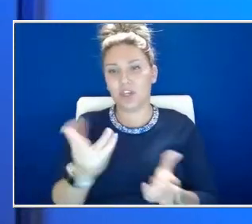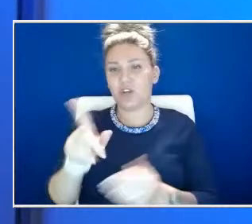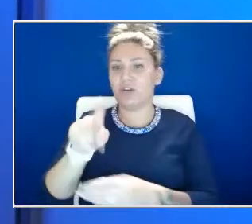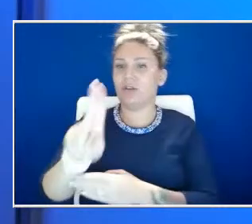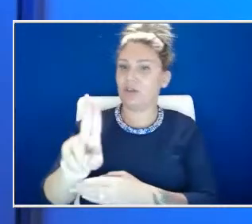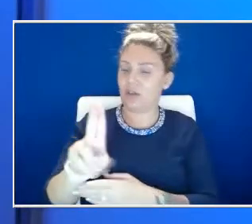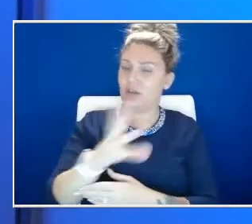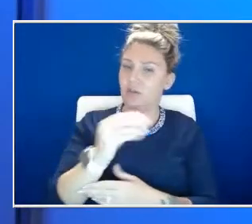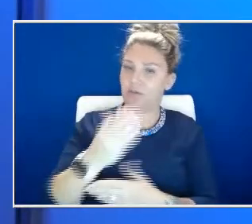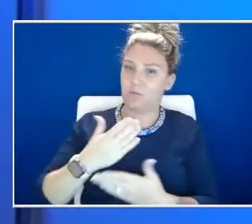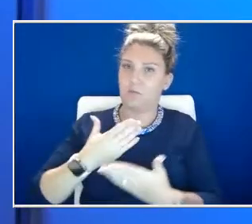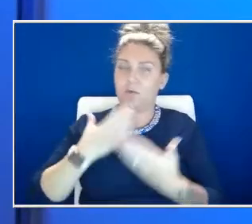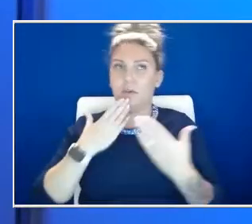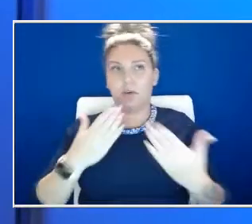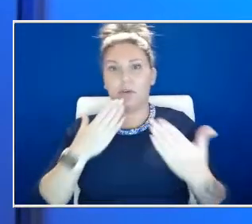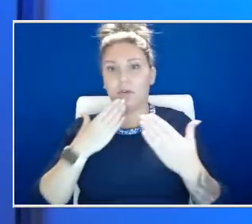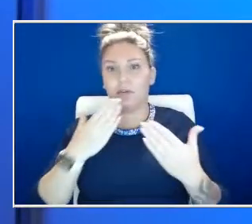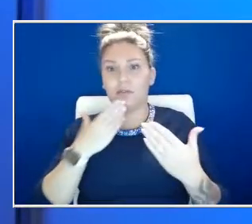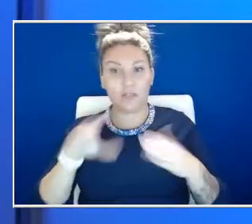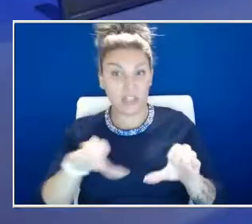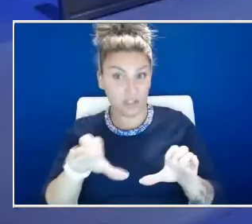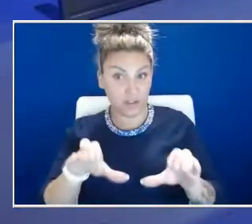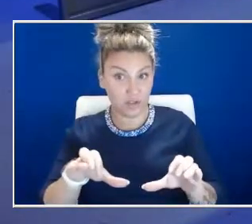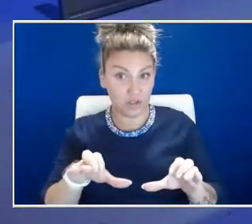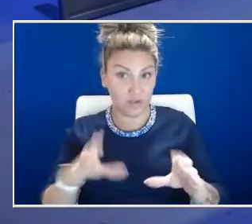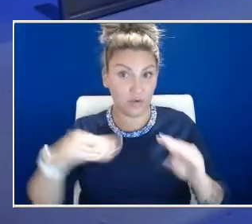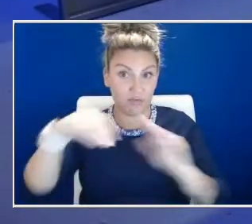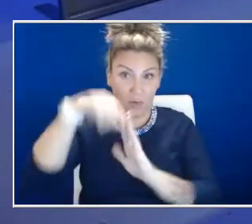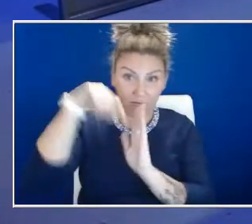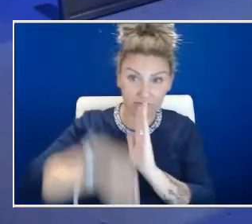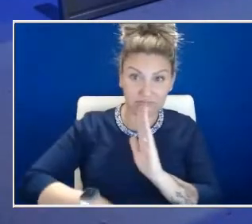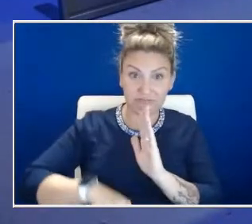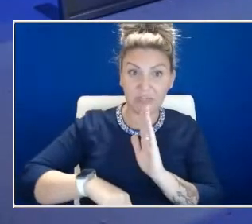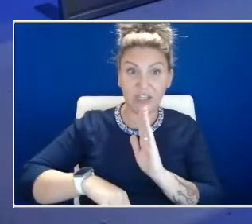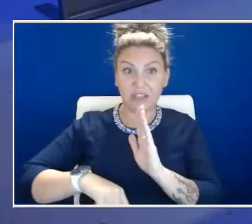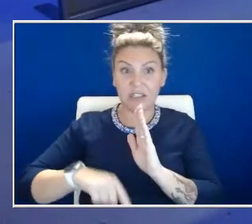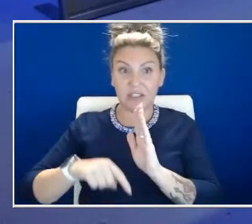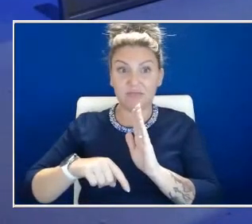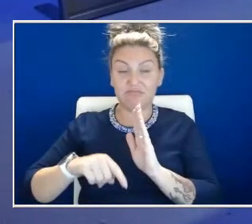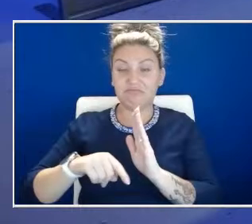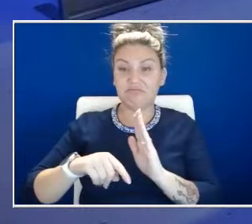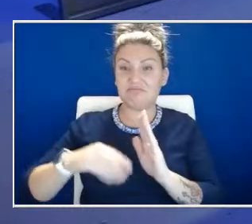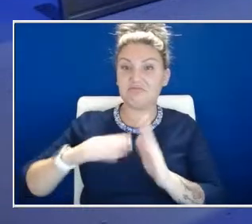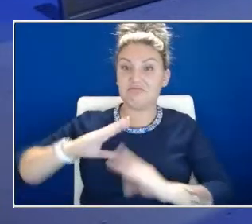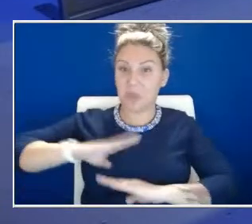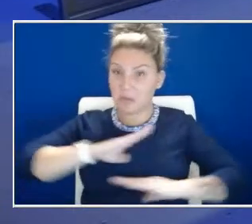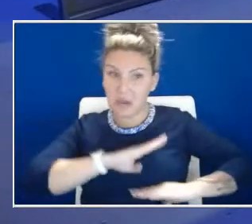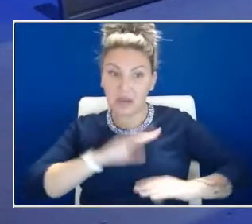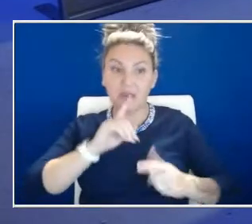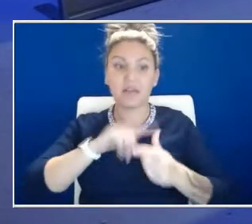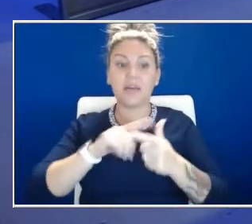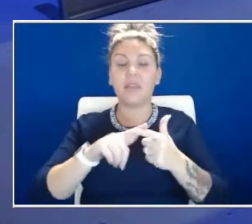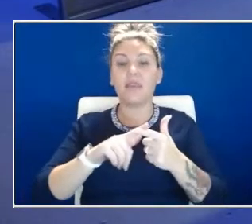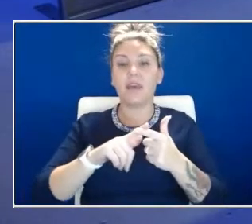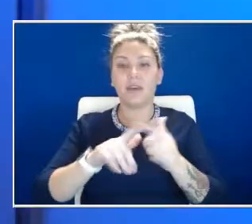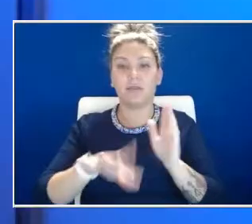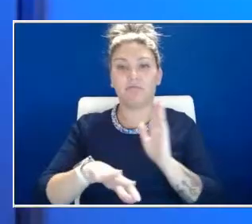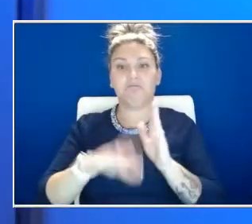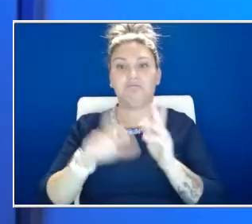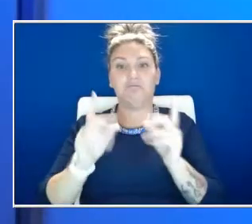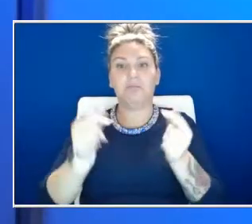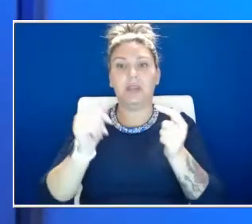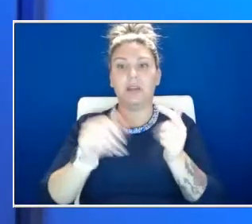And they did another scan, a deeper scan. Yes, and then the immediate biopsy that day, and just